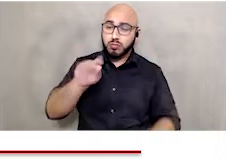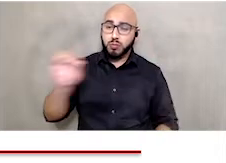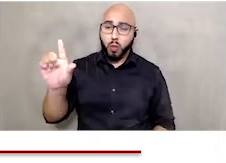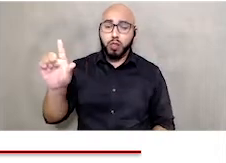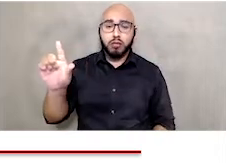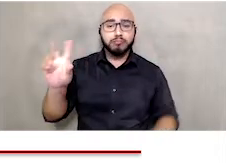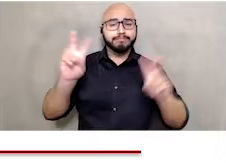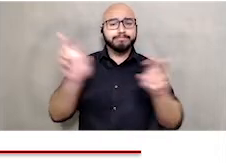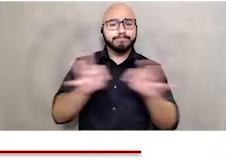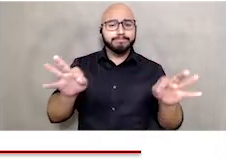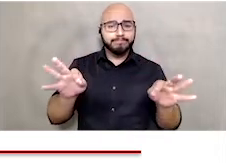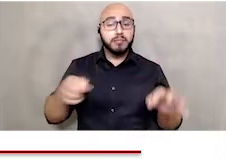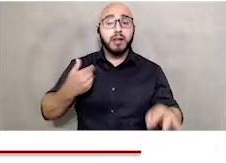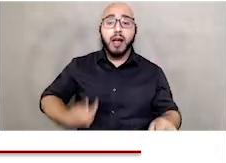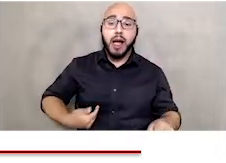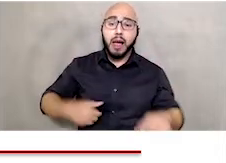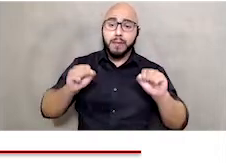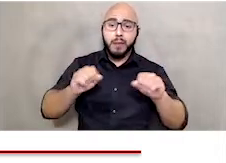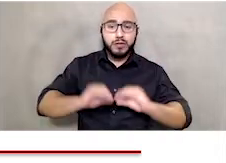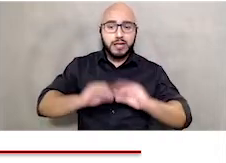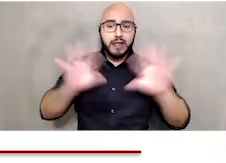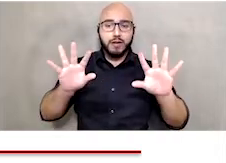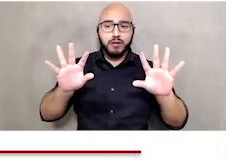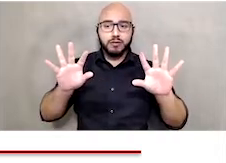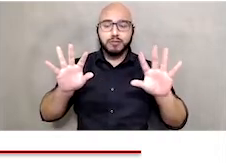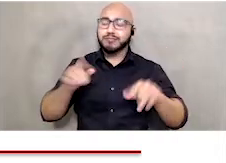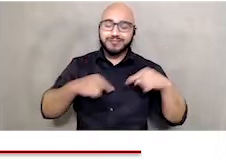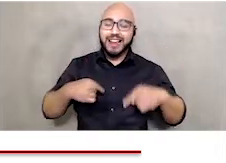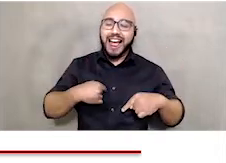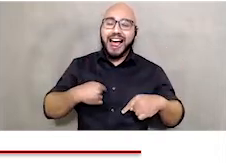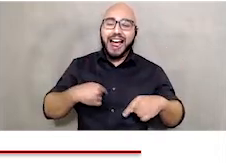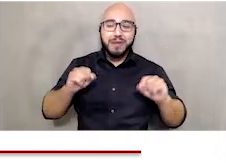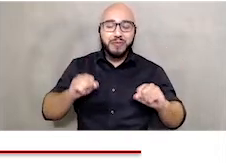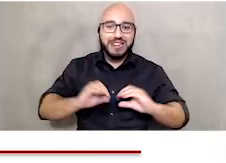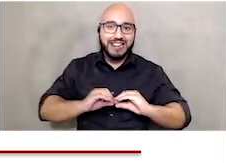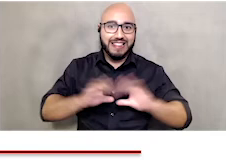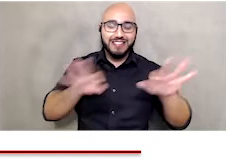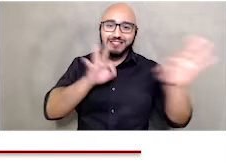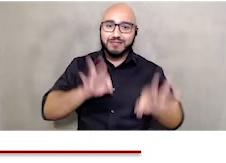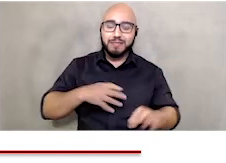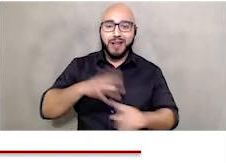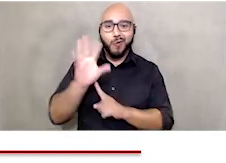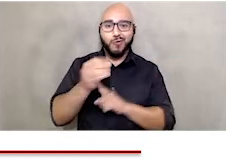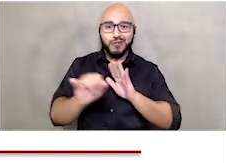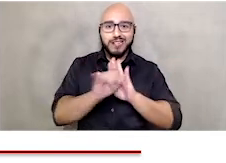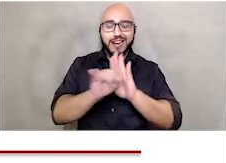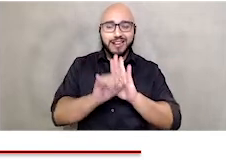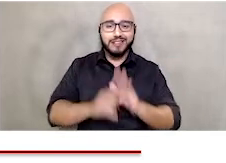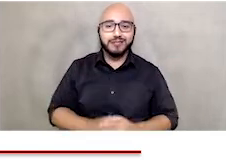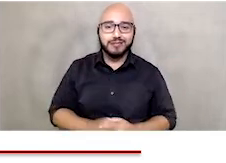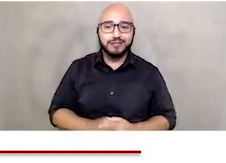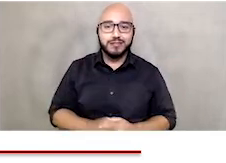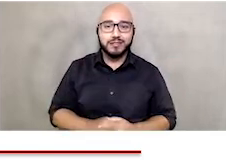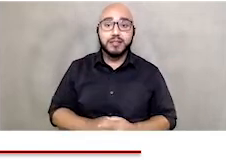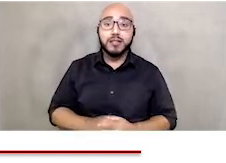reads, I am able to clarify, or I'm able to clearly define my cultural identity. Now, the purpose